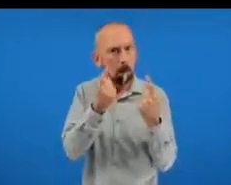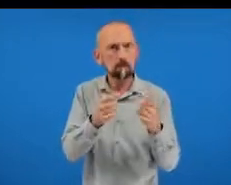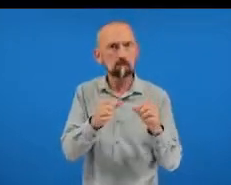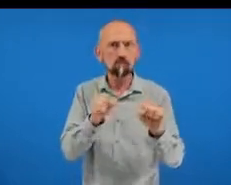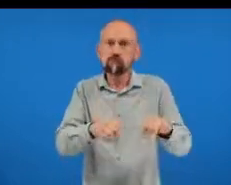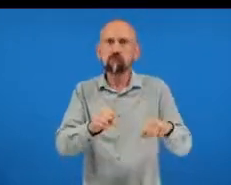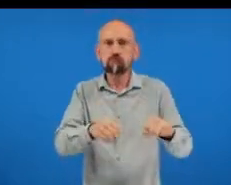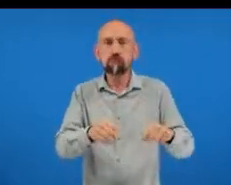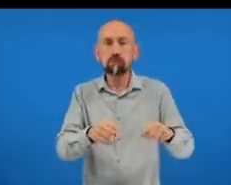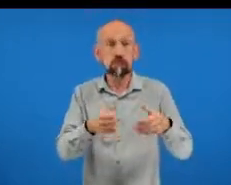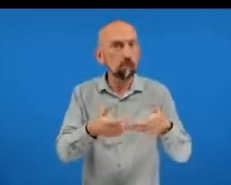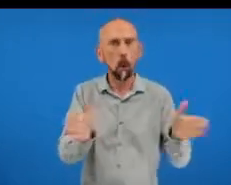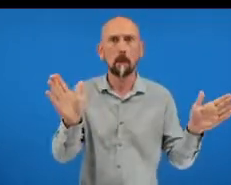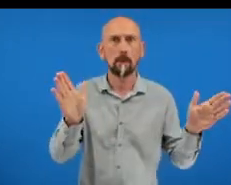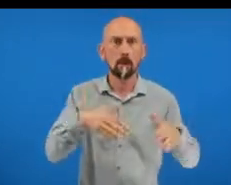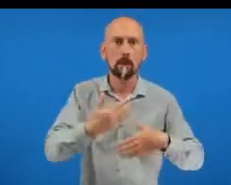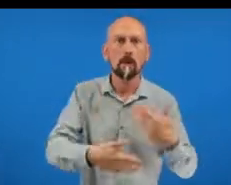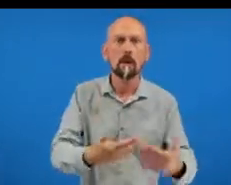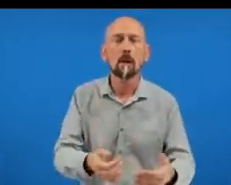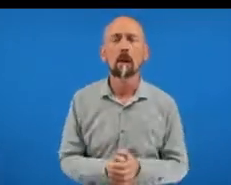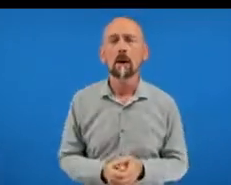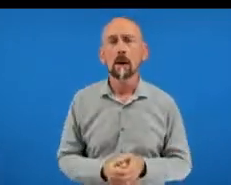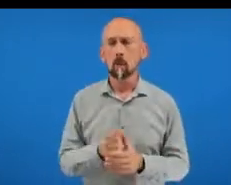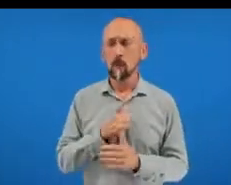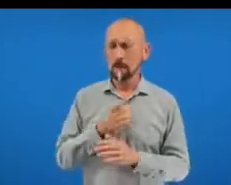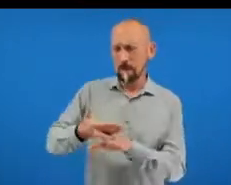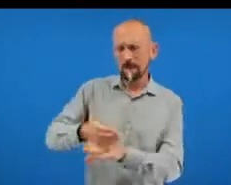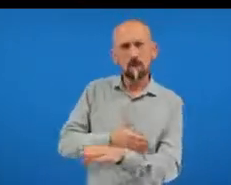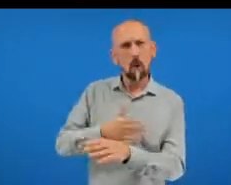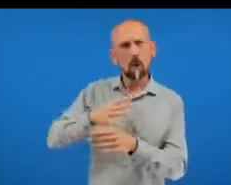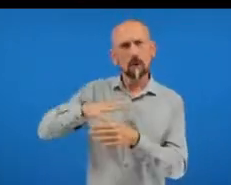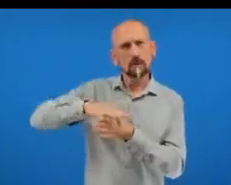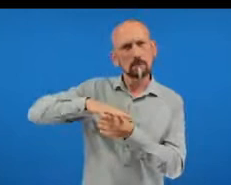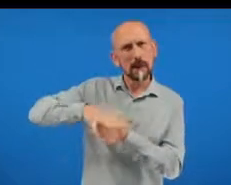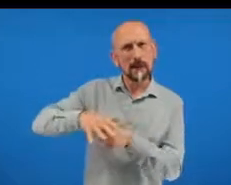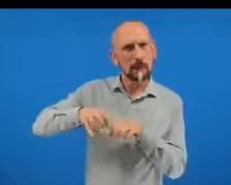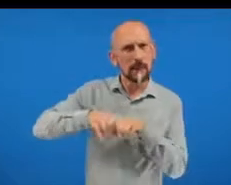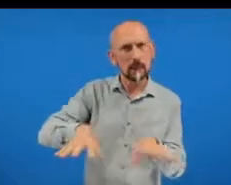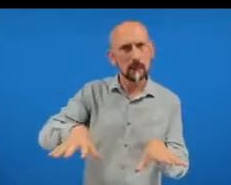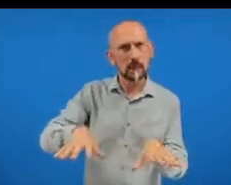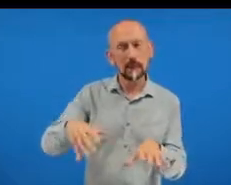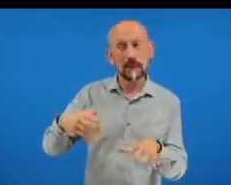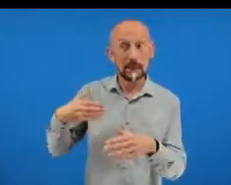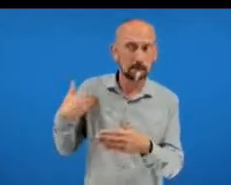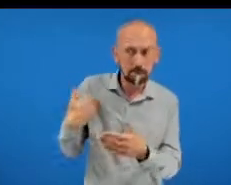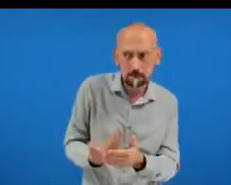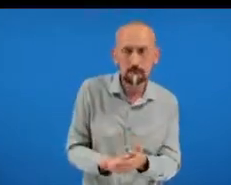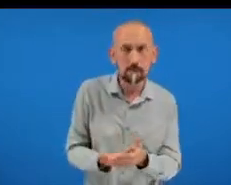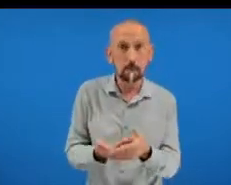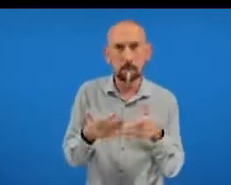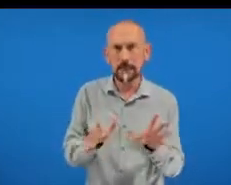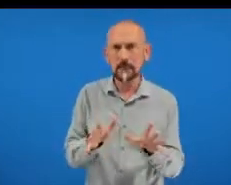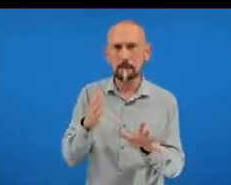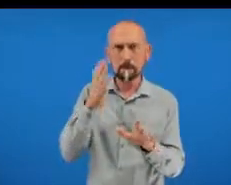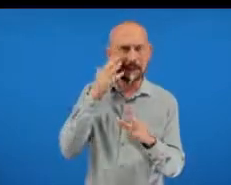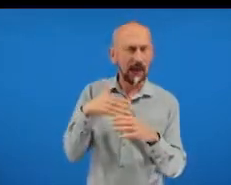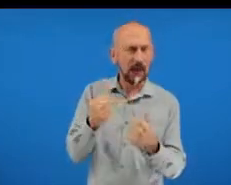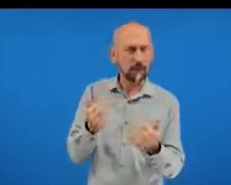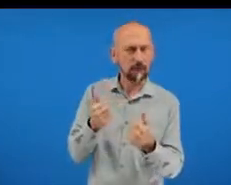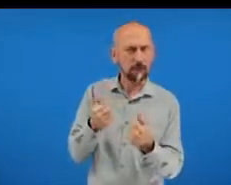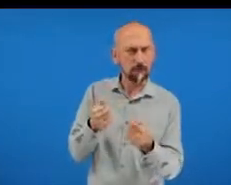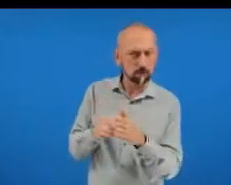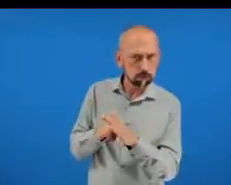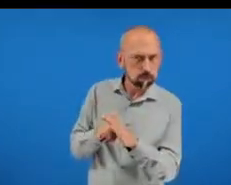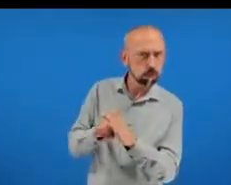pandemic and even before is that we know mental health has come to the fore. We know that we have to think about people's care and